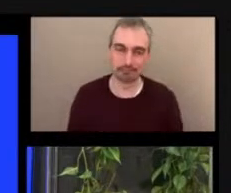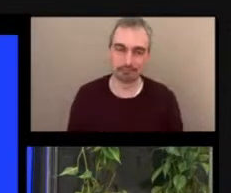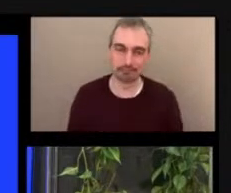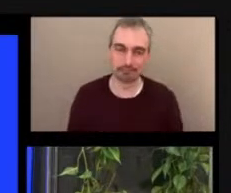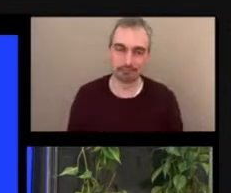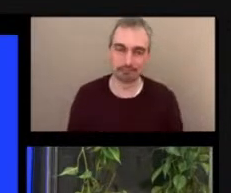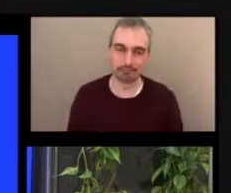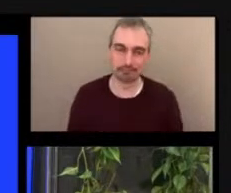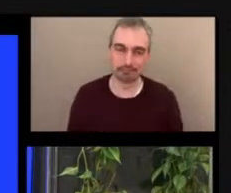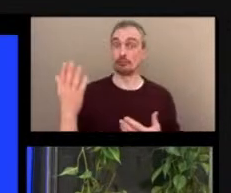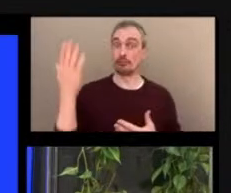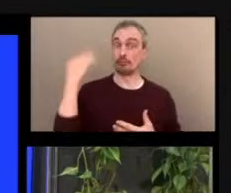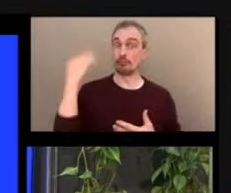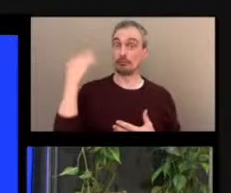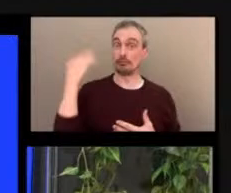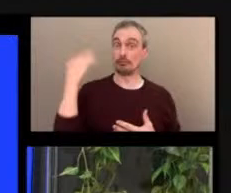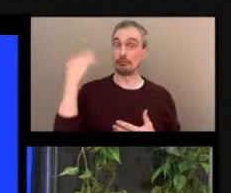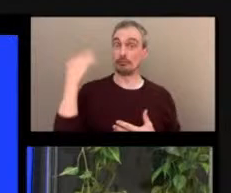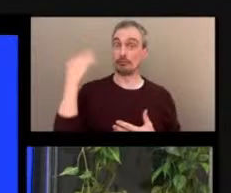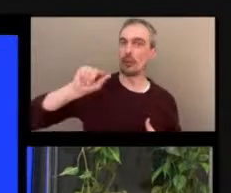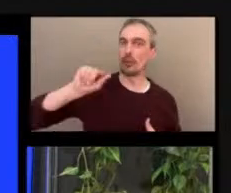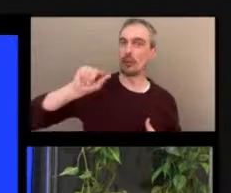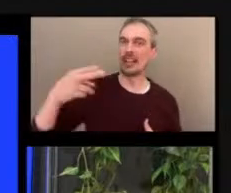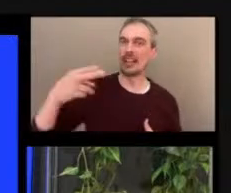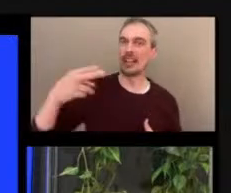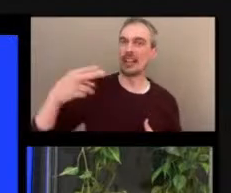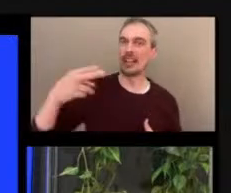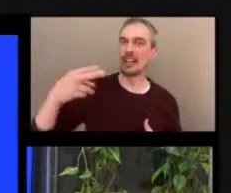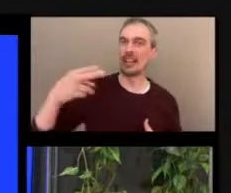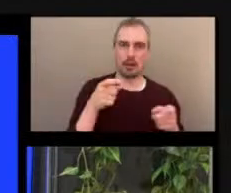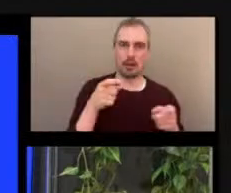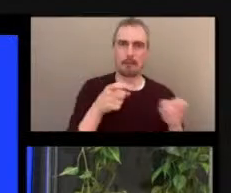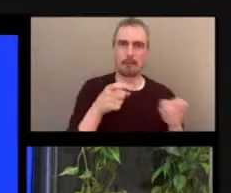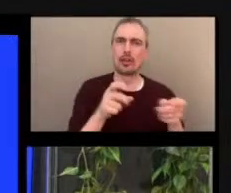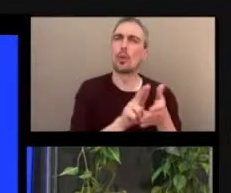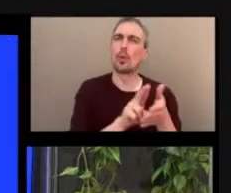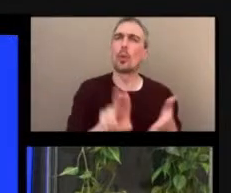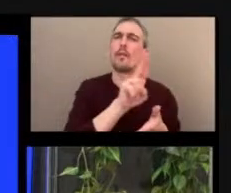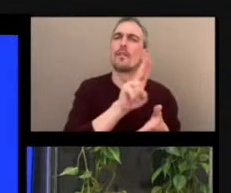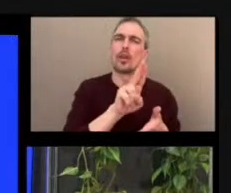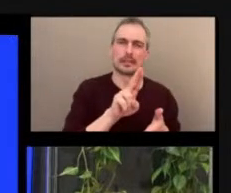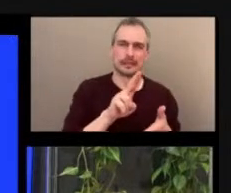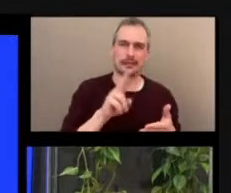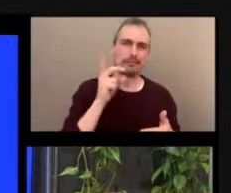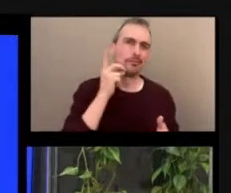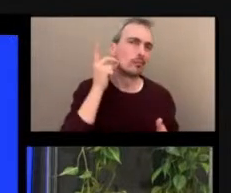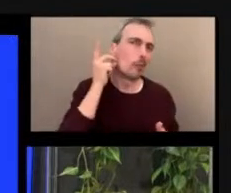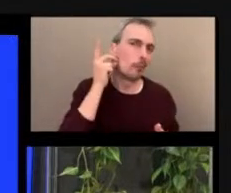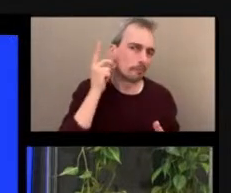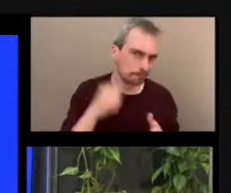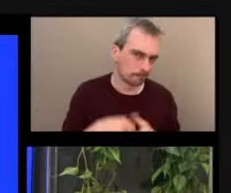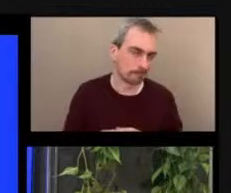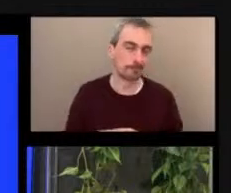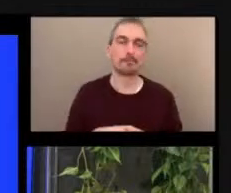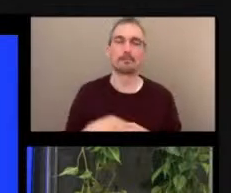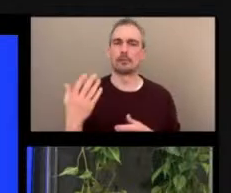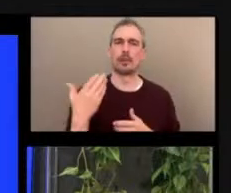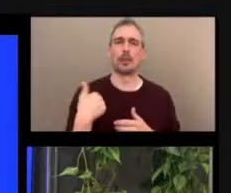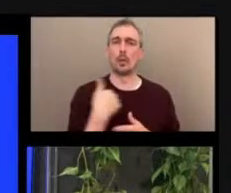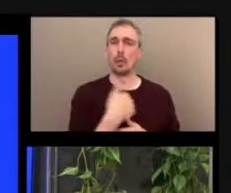will review the screens as they are here, the slides that are visible for us, and hopefully we'll get audio soon.